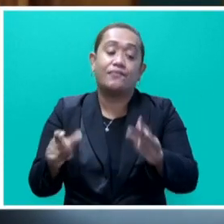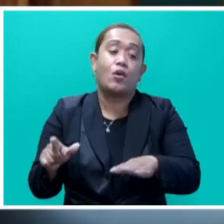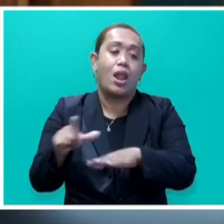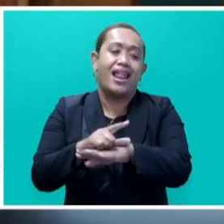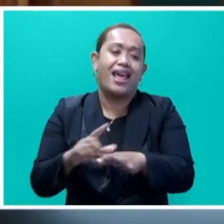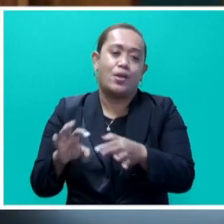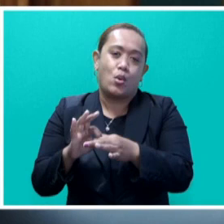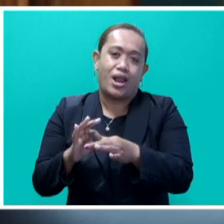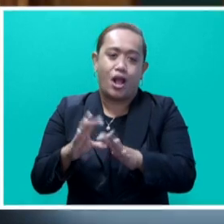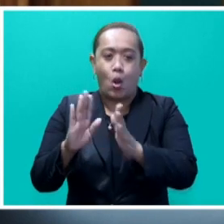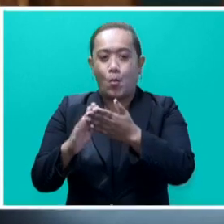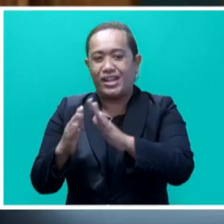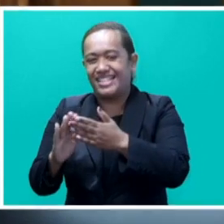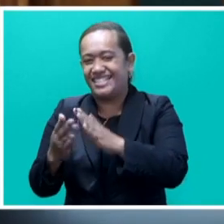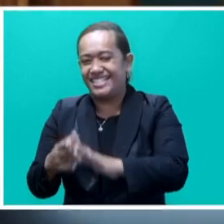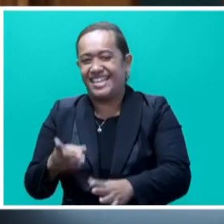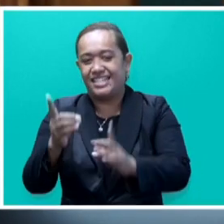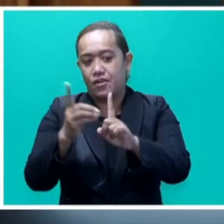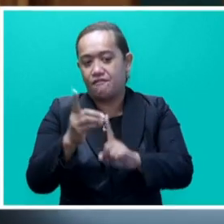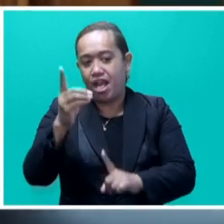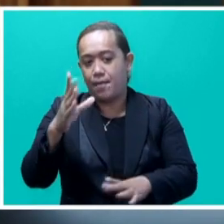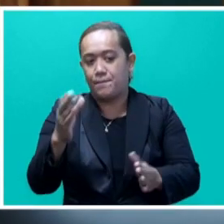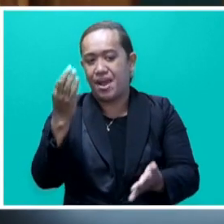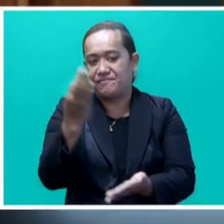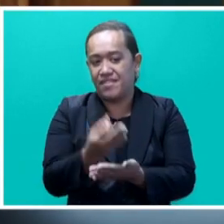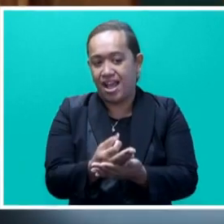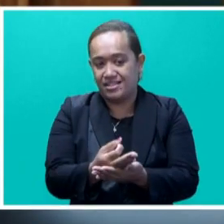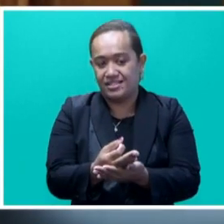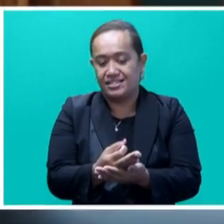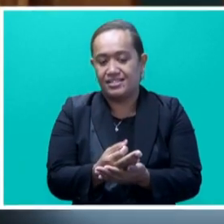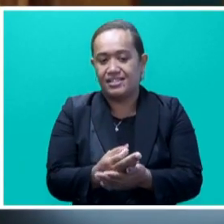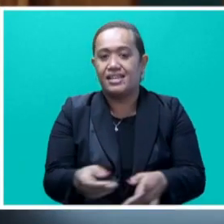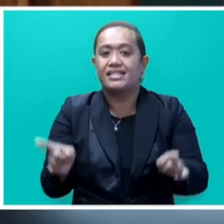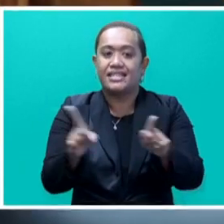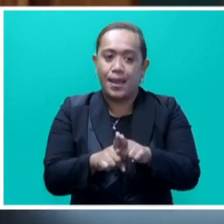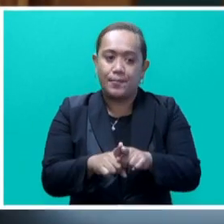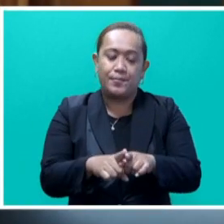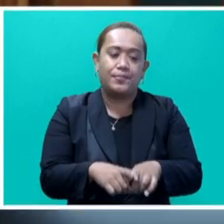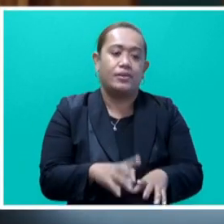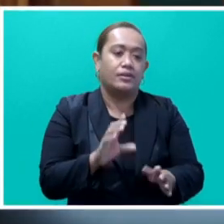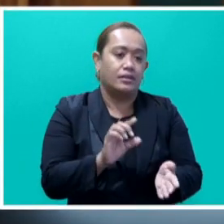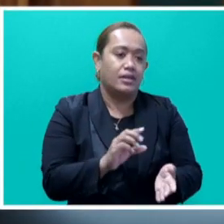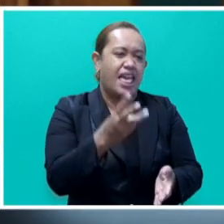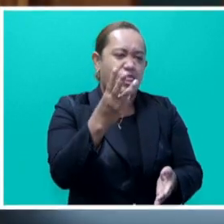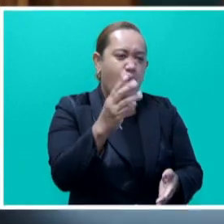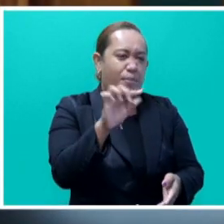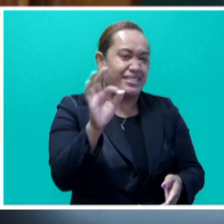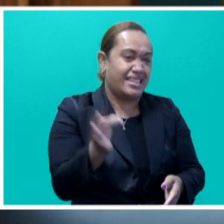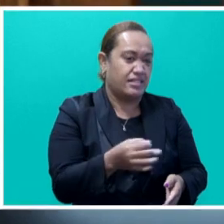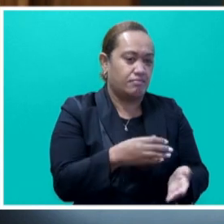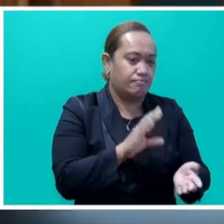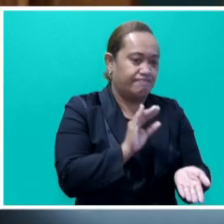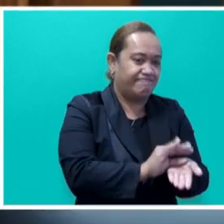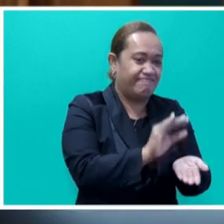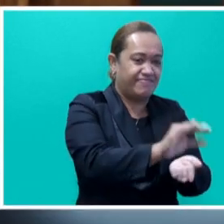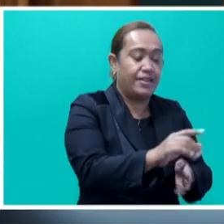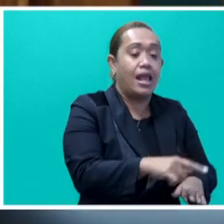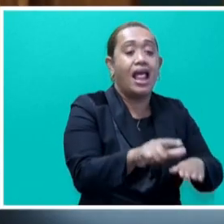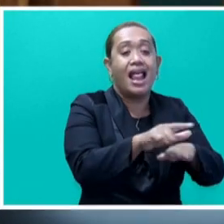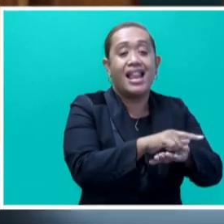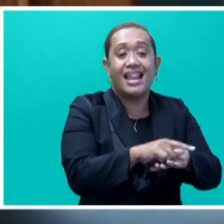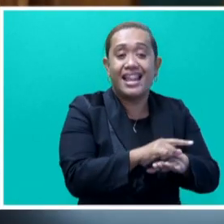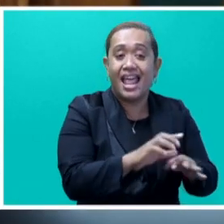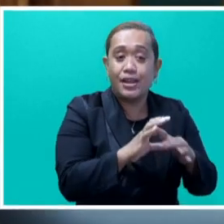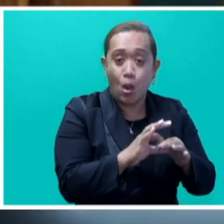Development Fund, 3% contribution towards landowner business development, engagement into various operations within the Pine